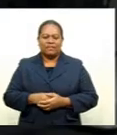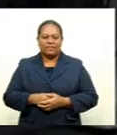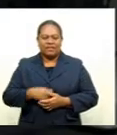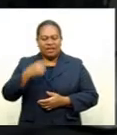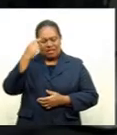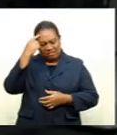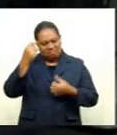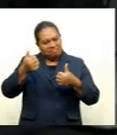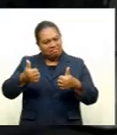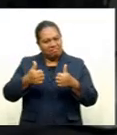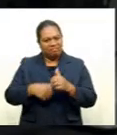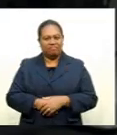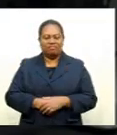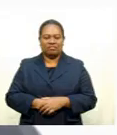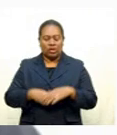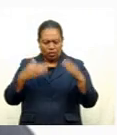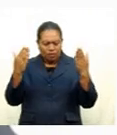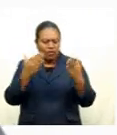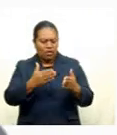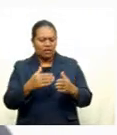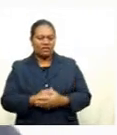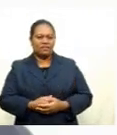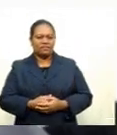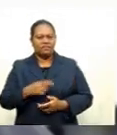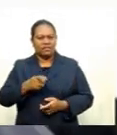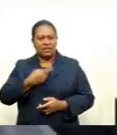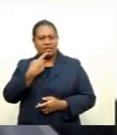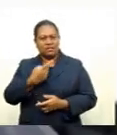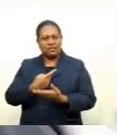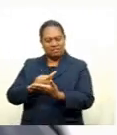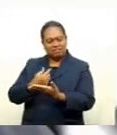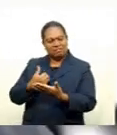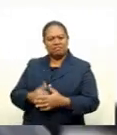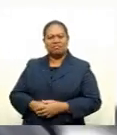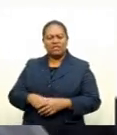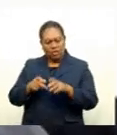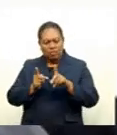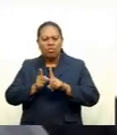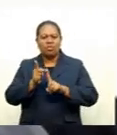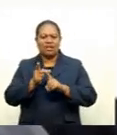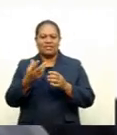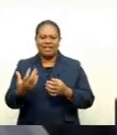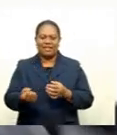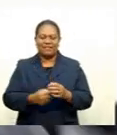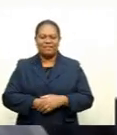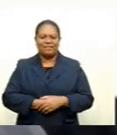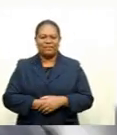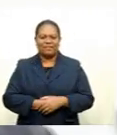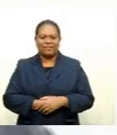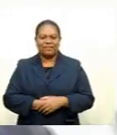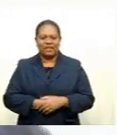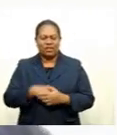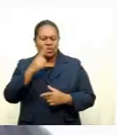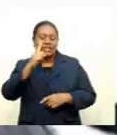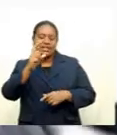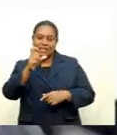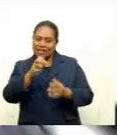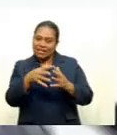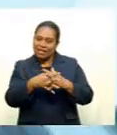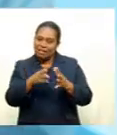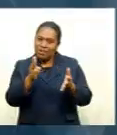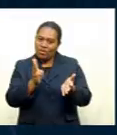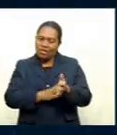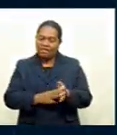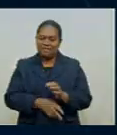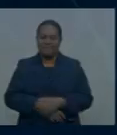the thing we're going to focus on helping, and I know plans are already well progressed in this anyway, but to get the CWM back to being